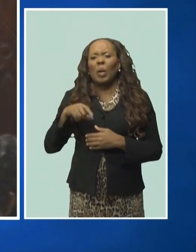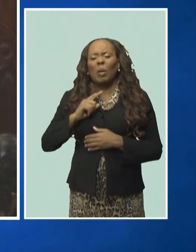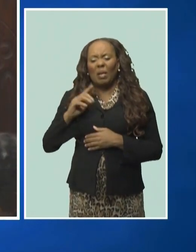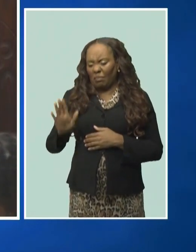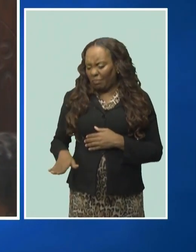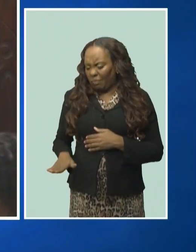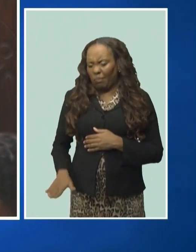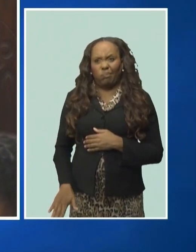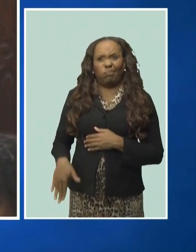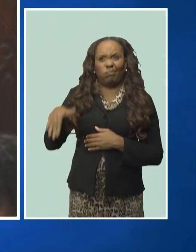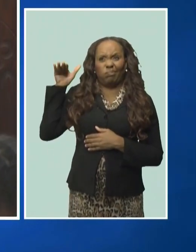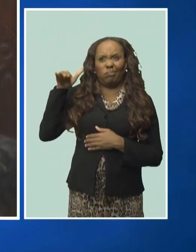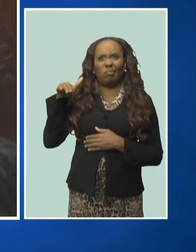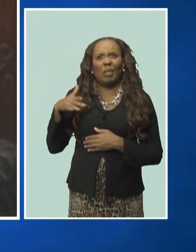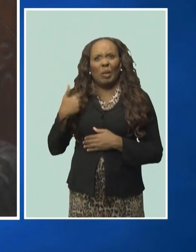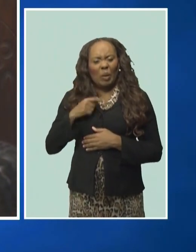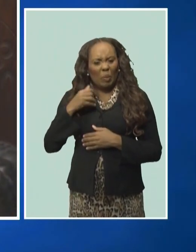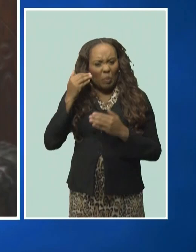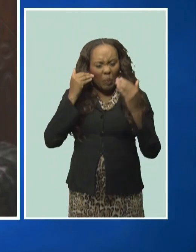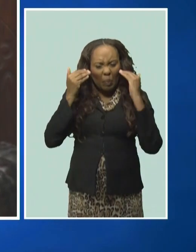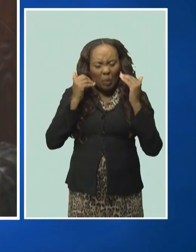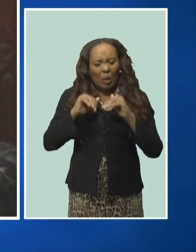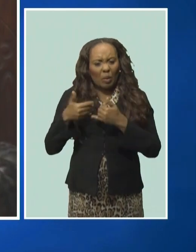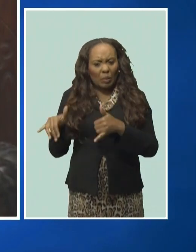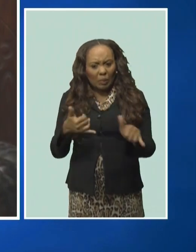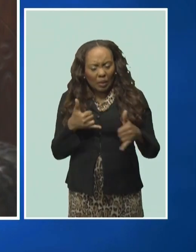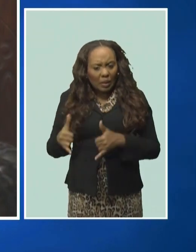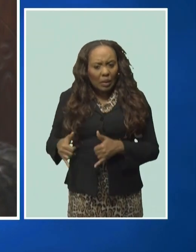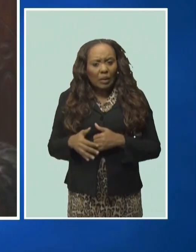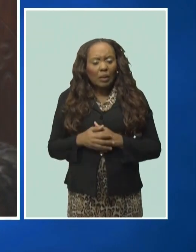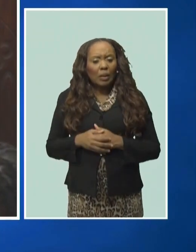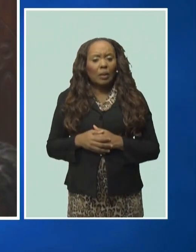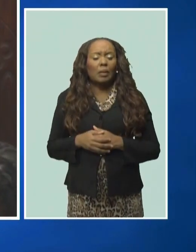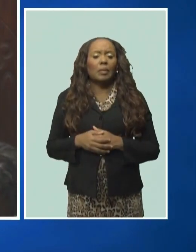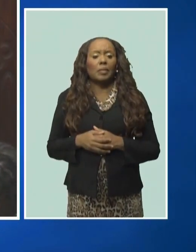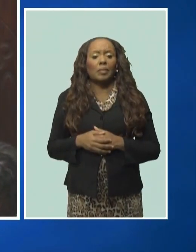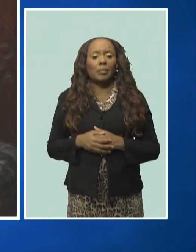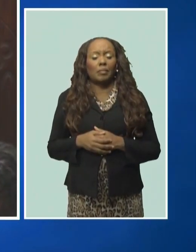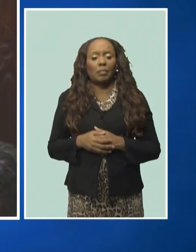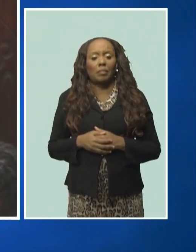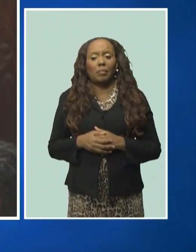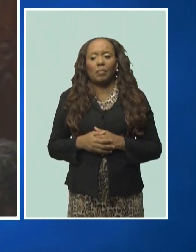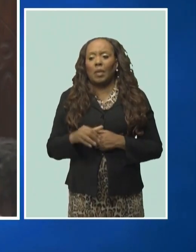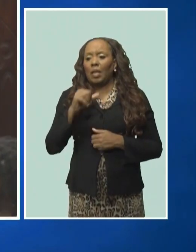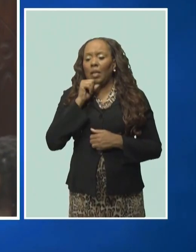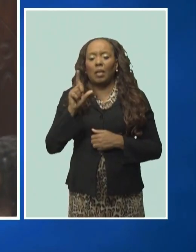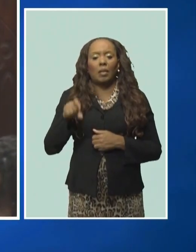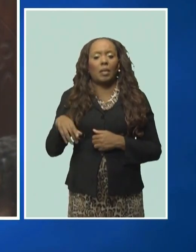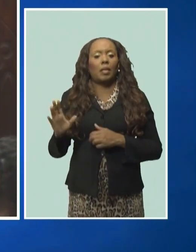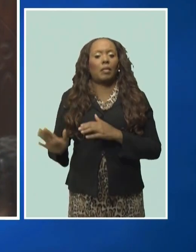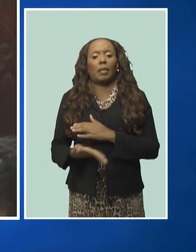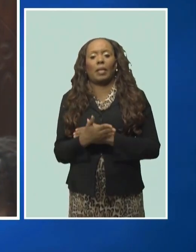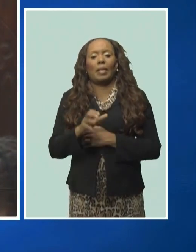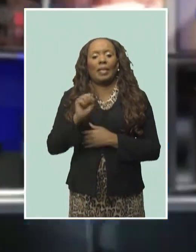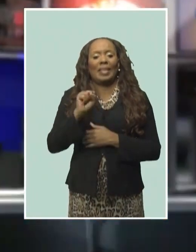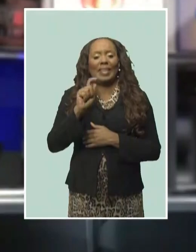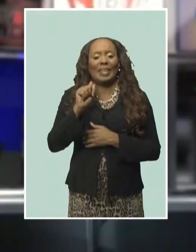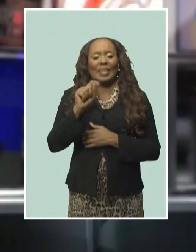yard, and the fast ball used to run in from in the road. So you don't need cricket stadia in Barbados